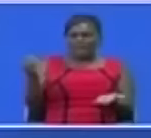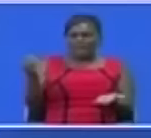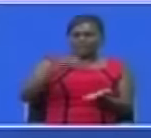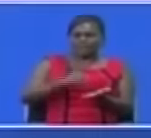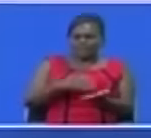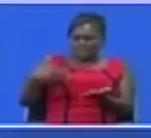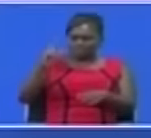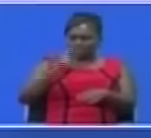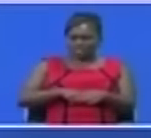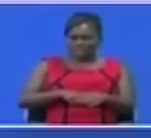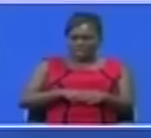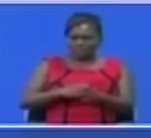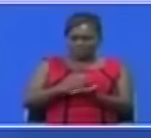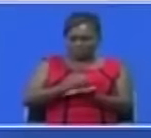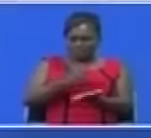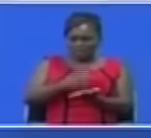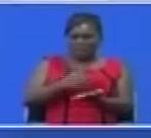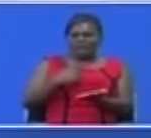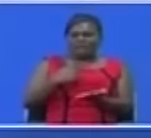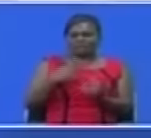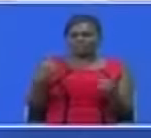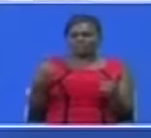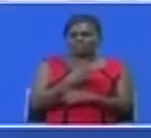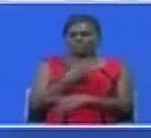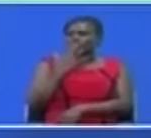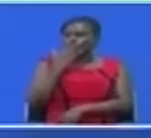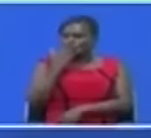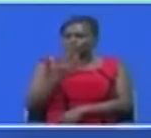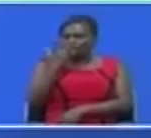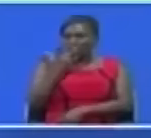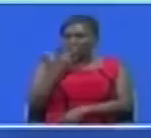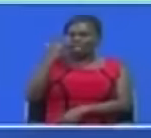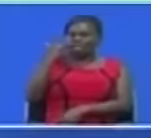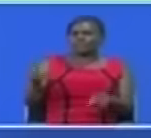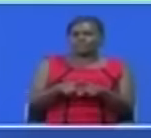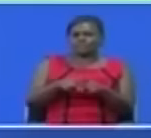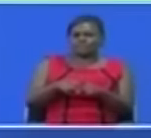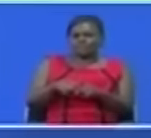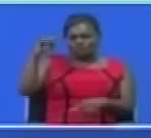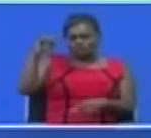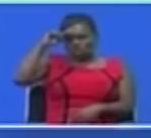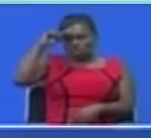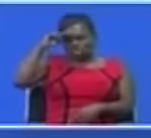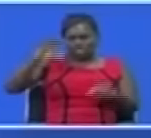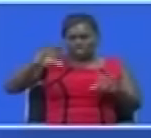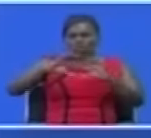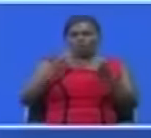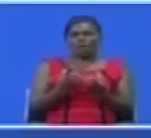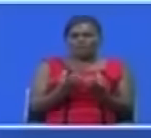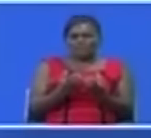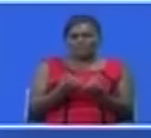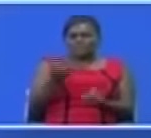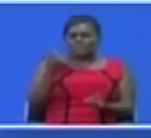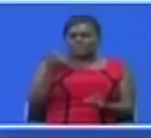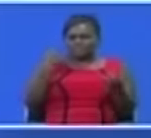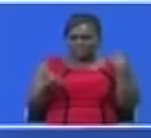once again, every type of herb has its own flavor, appearance, and style according to its origin in the world. As